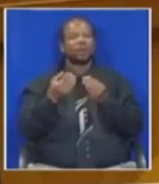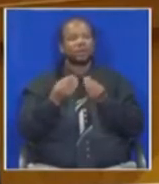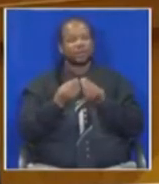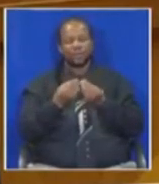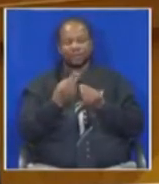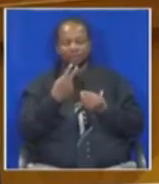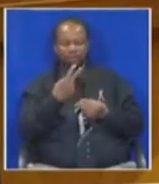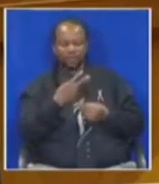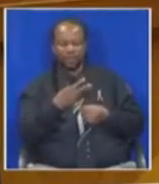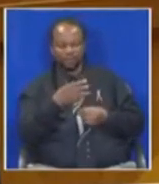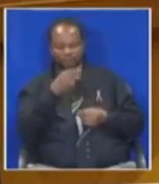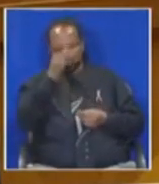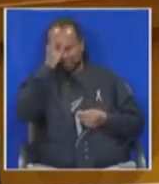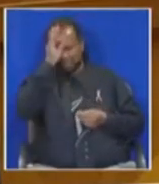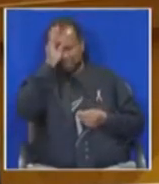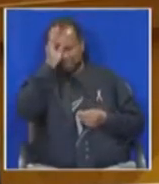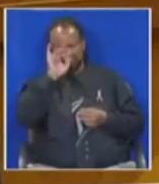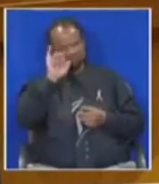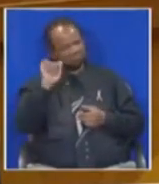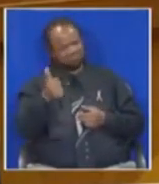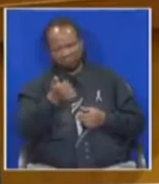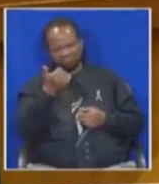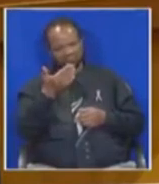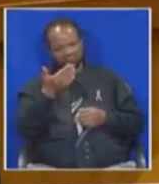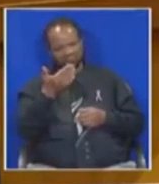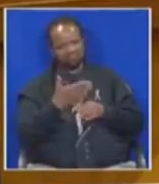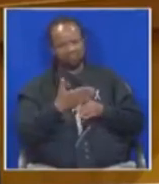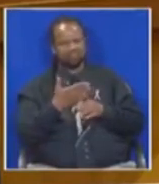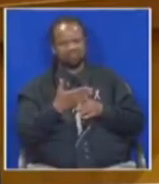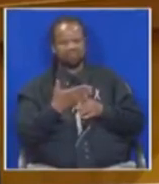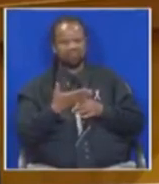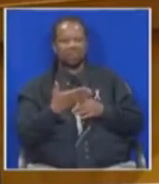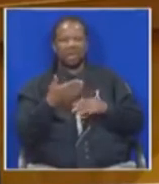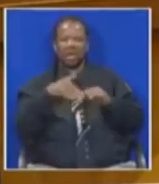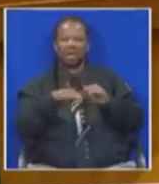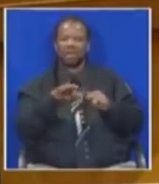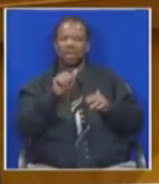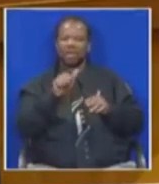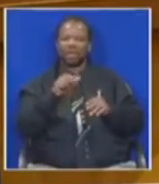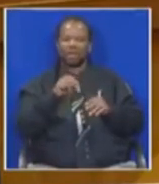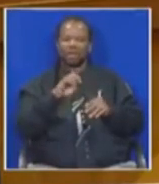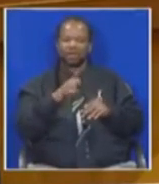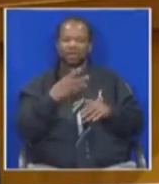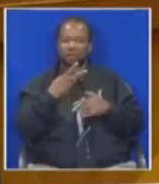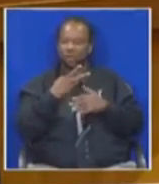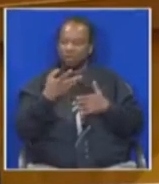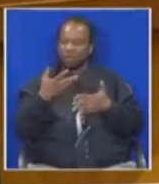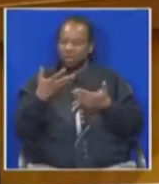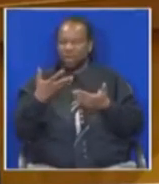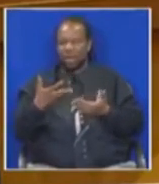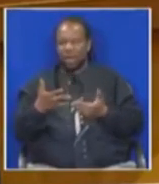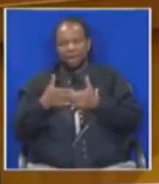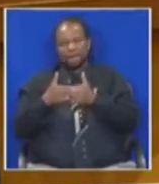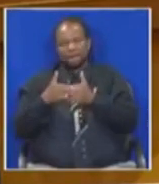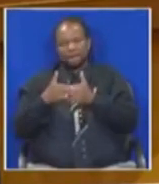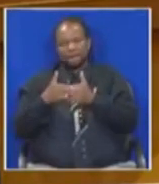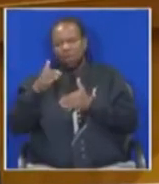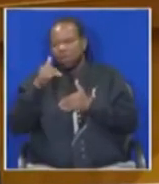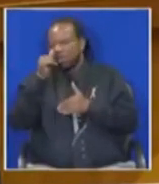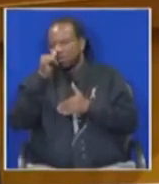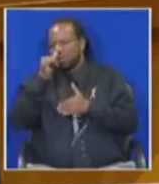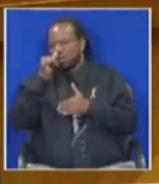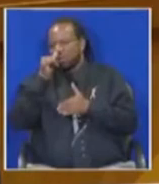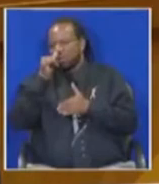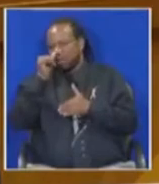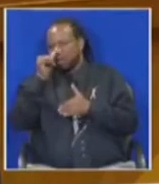police ineffectiveness under the ANC and has brought the rampant crisis of criminality once more to the